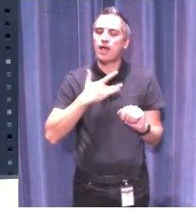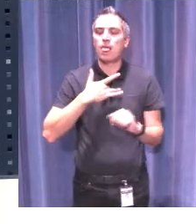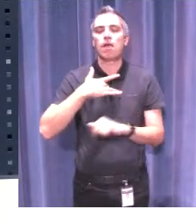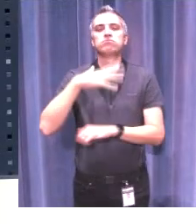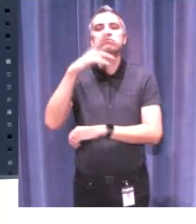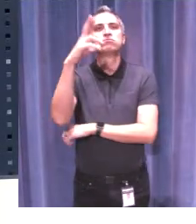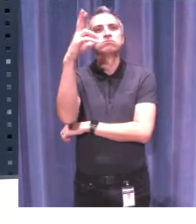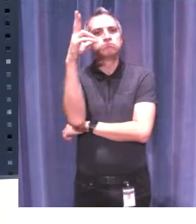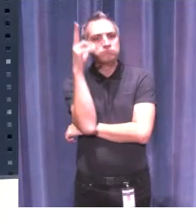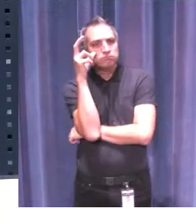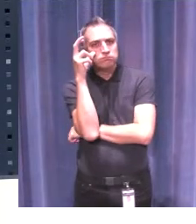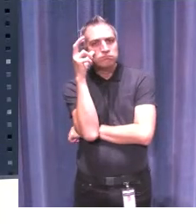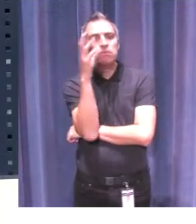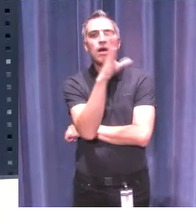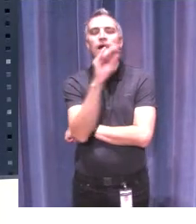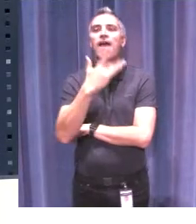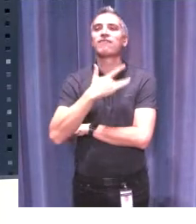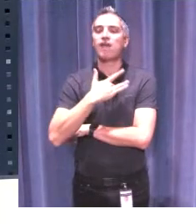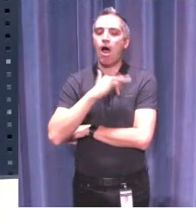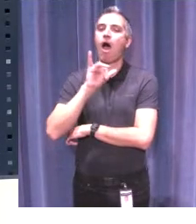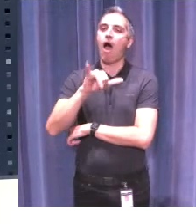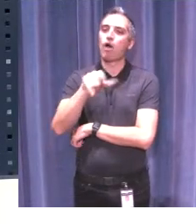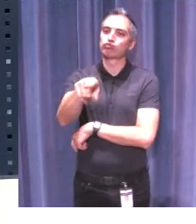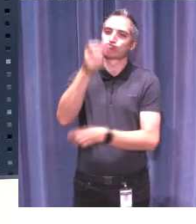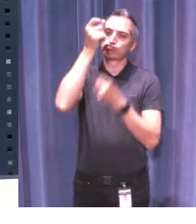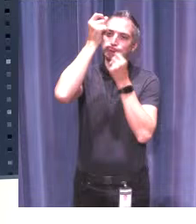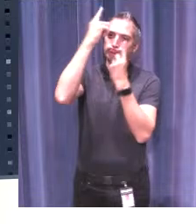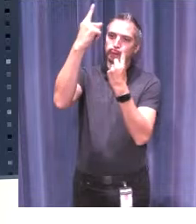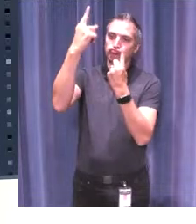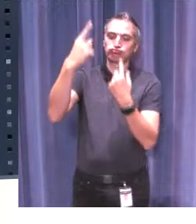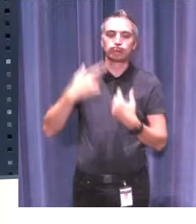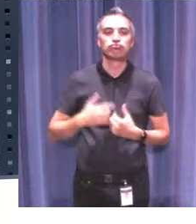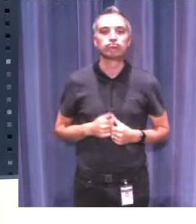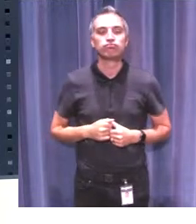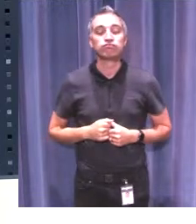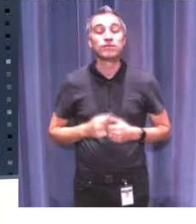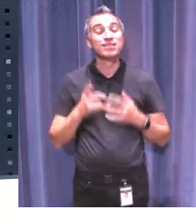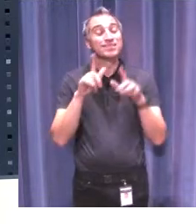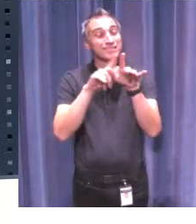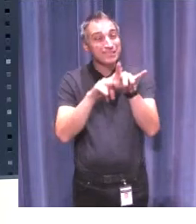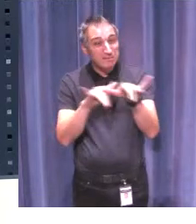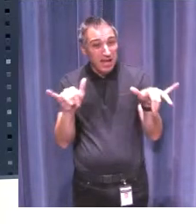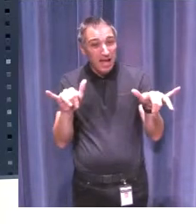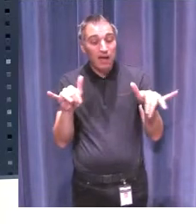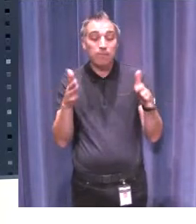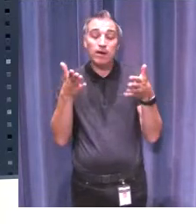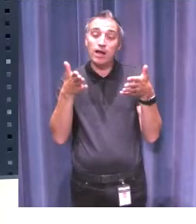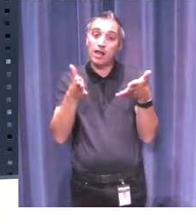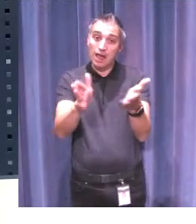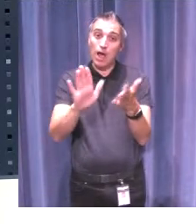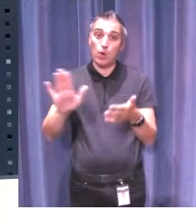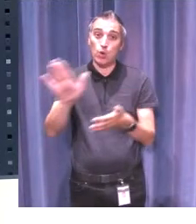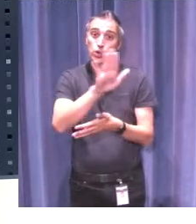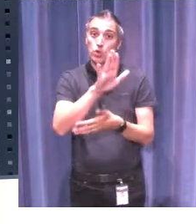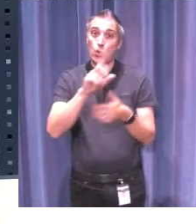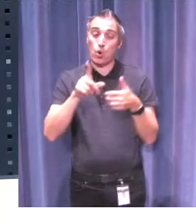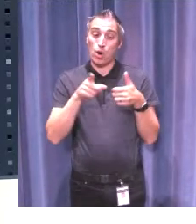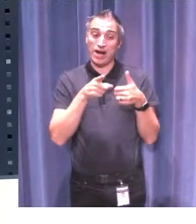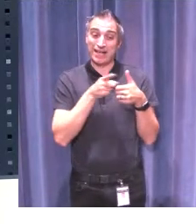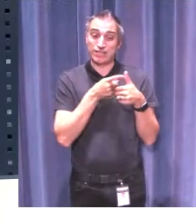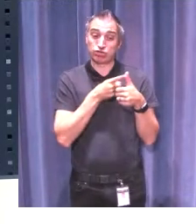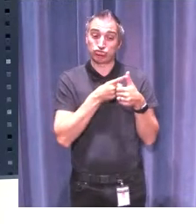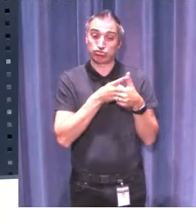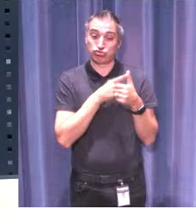you're looking at that problem. And to, at the same time, allow for your initial solution or